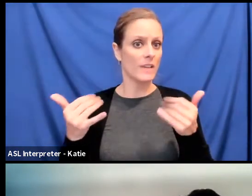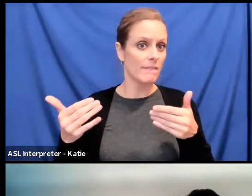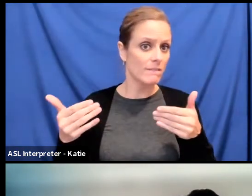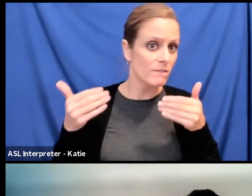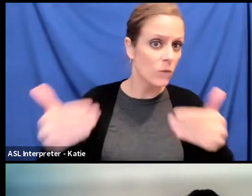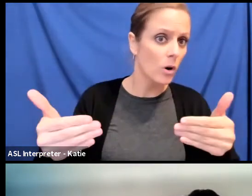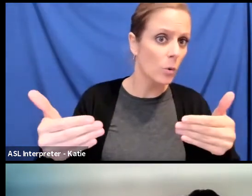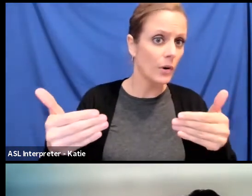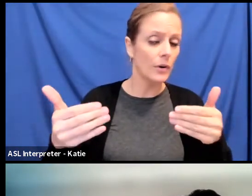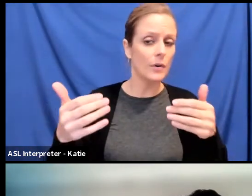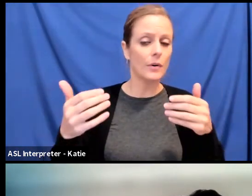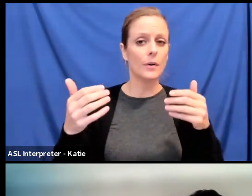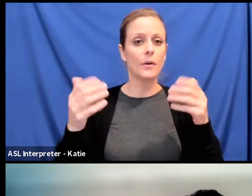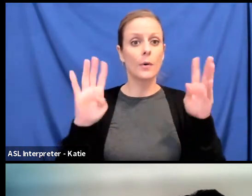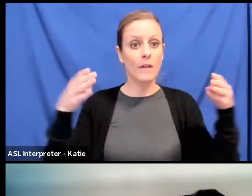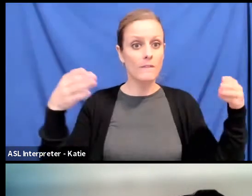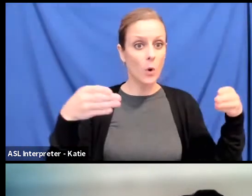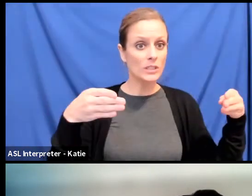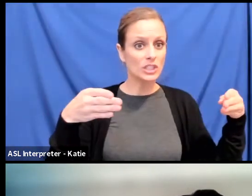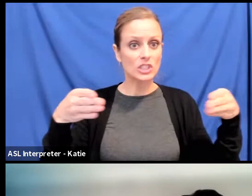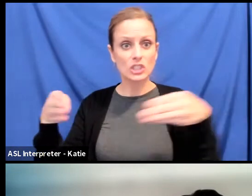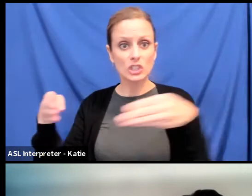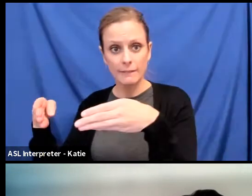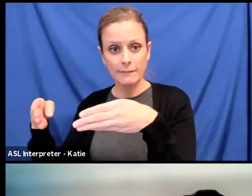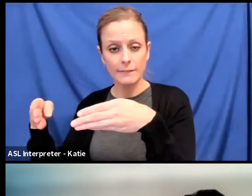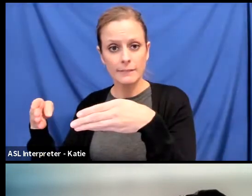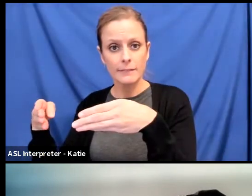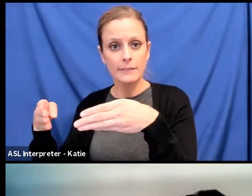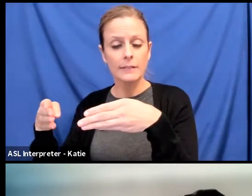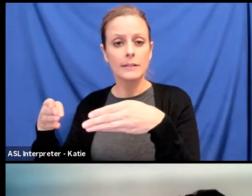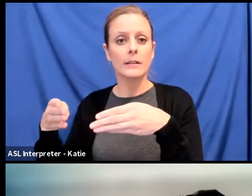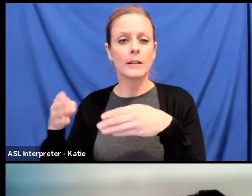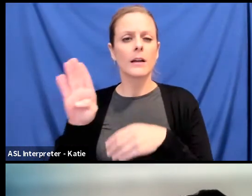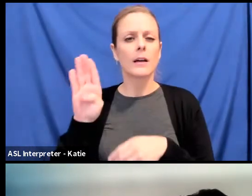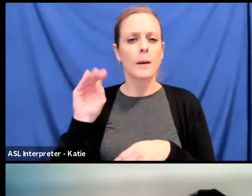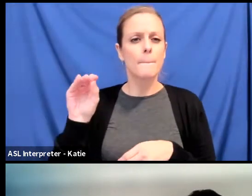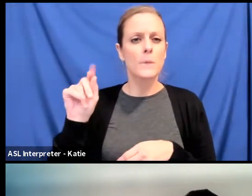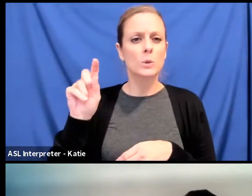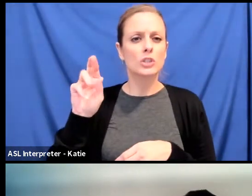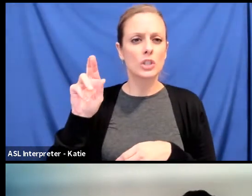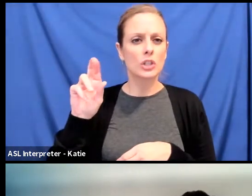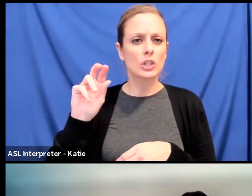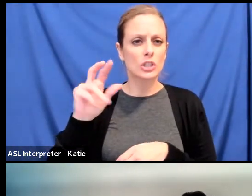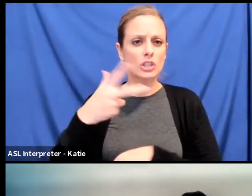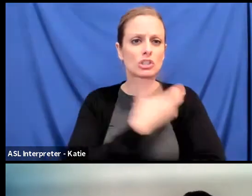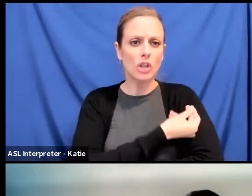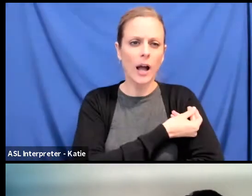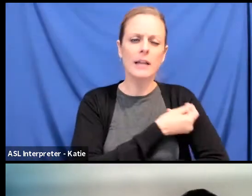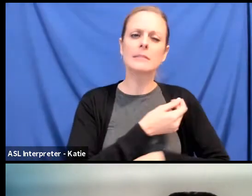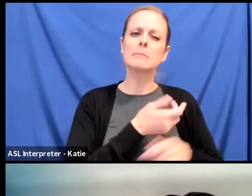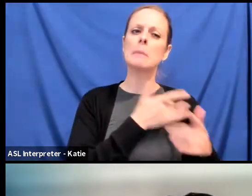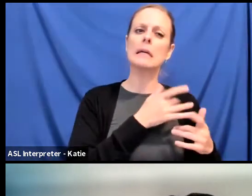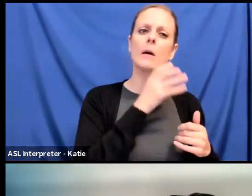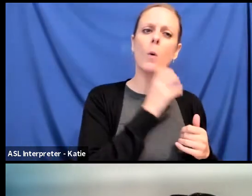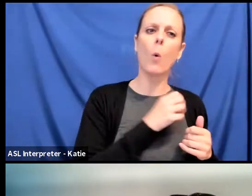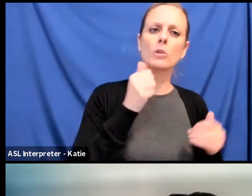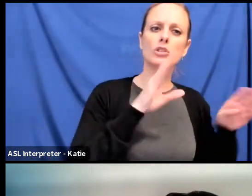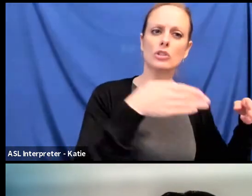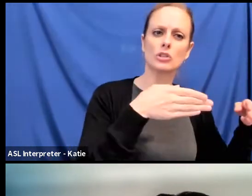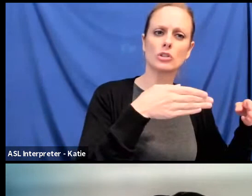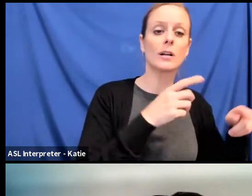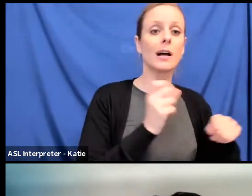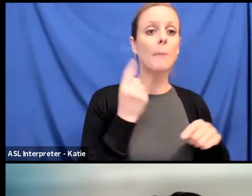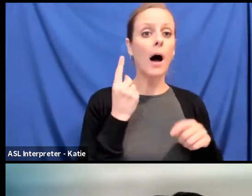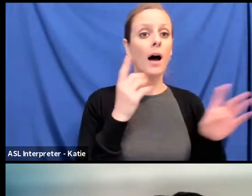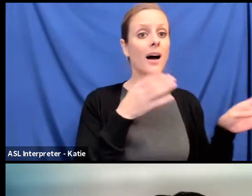focus starting to shift. Like, yes, there's booster shots and that's mostly in an older population, but as we shift to start to think about vaccinations in